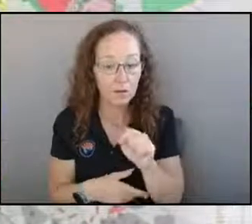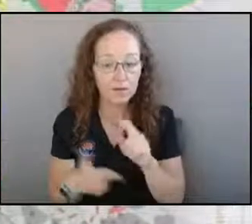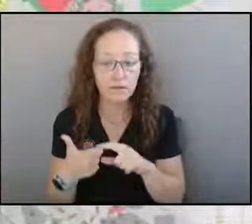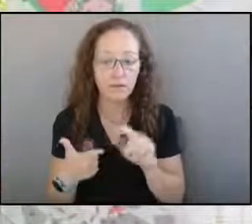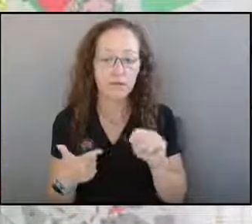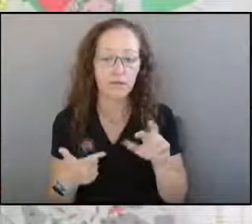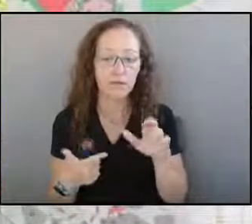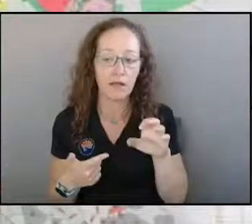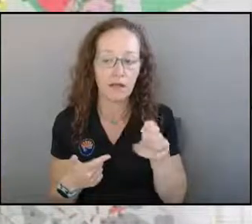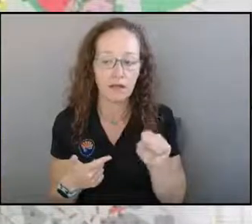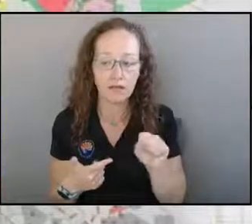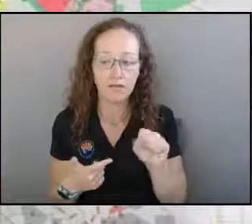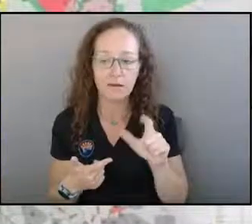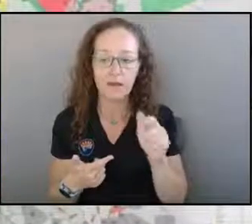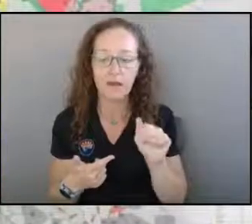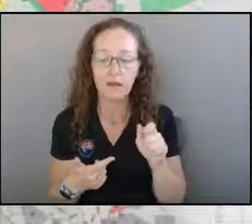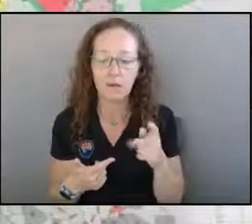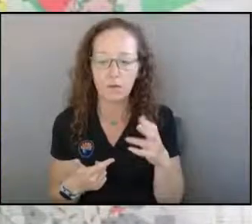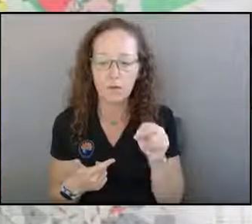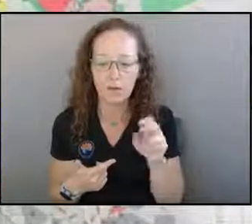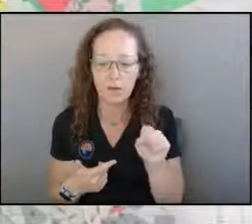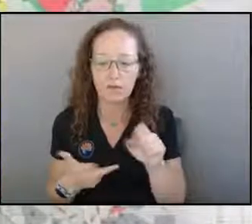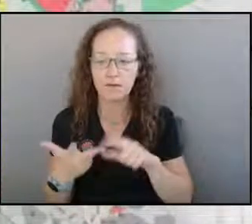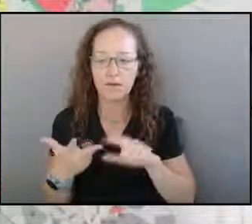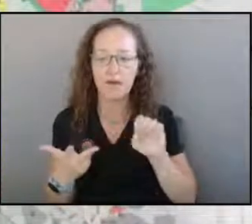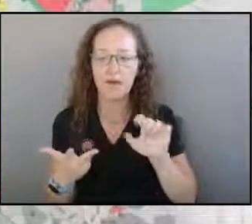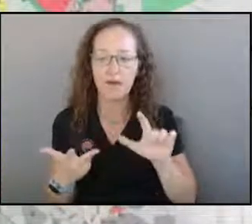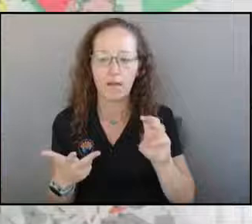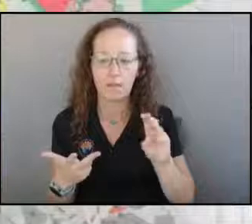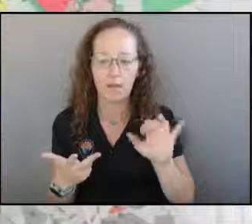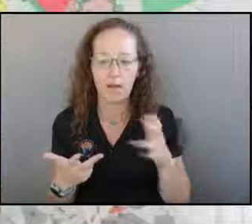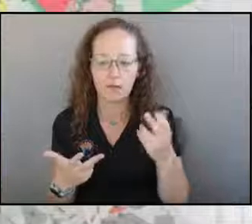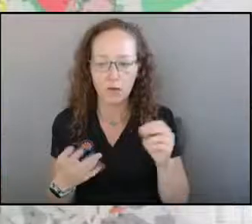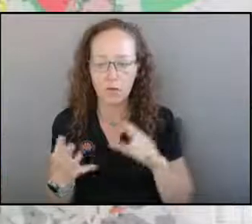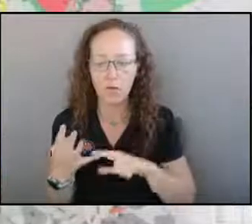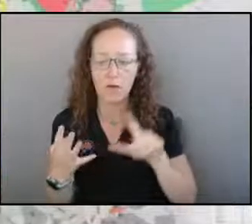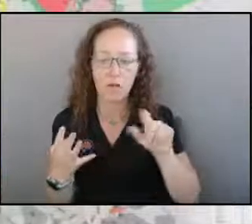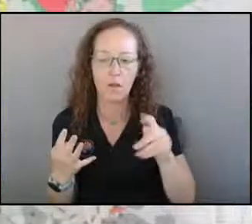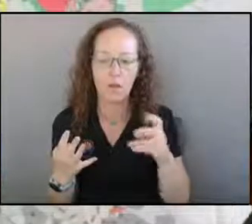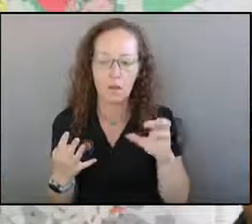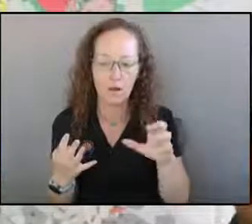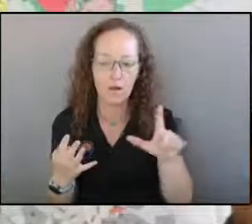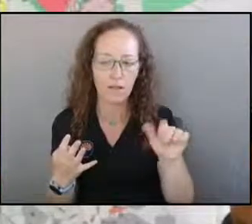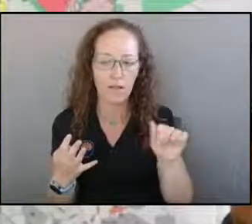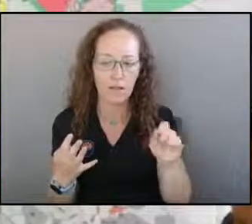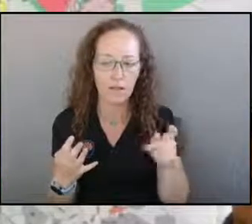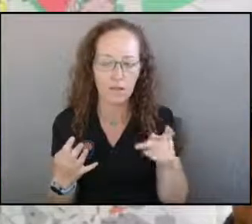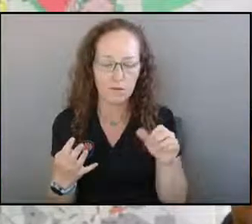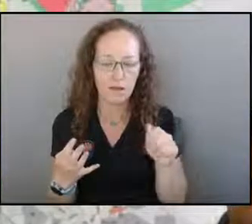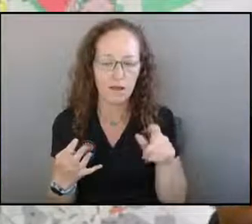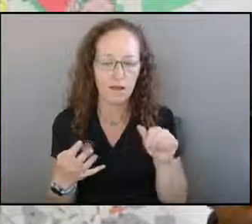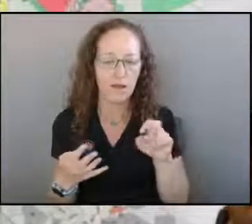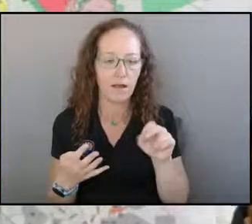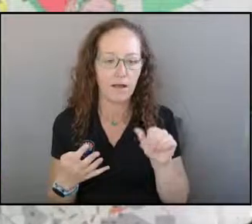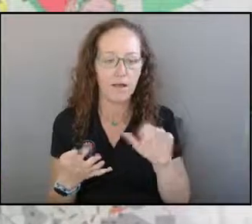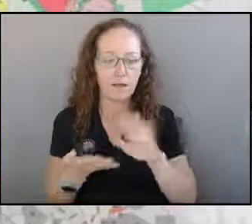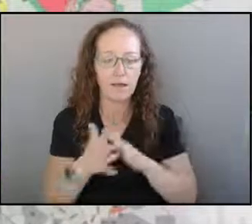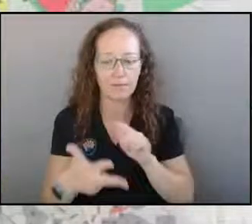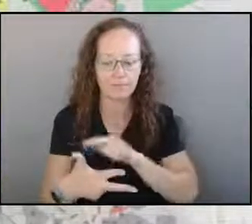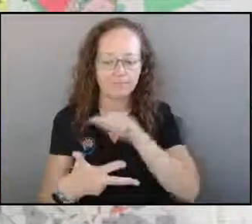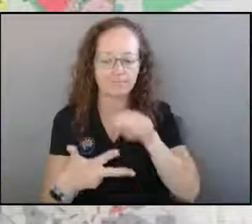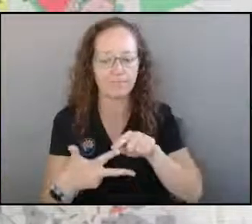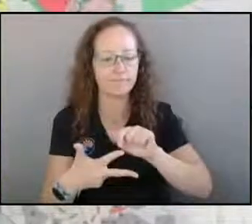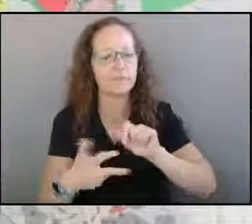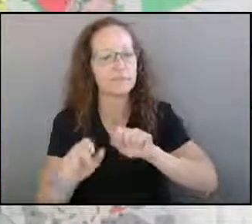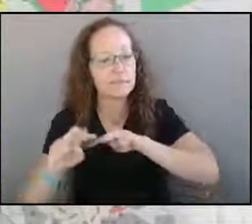Macho, Lower La Posada into a set status, and that's basically from the monastery all the way up the canyon.